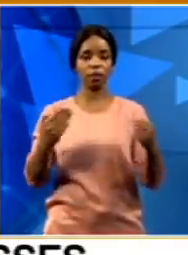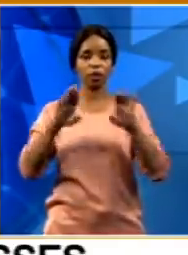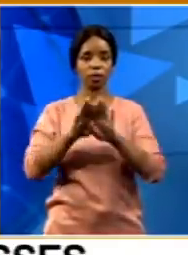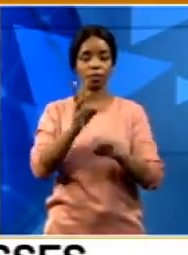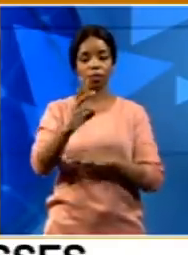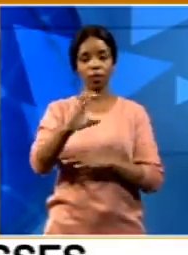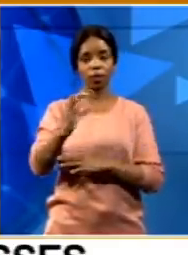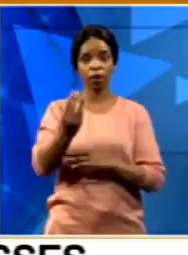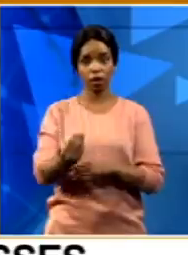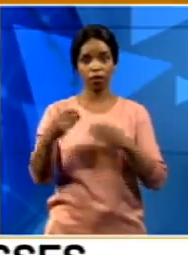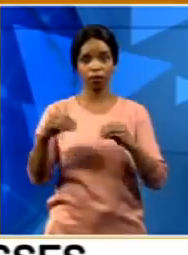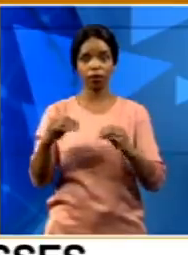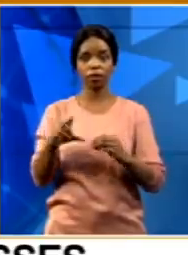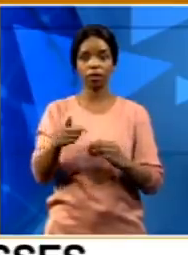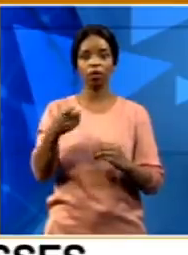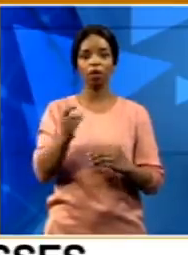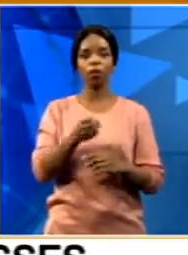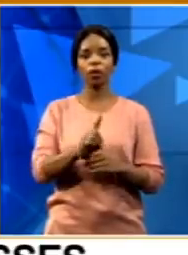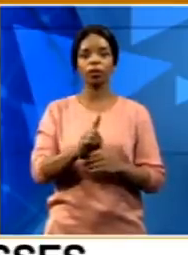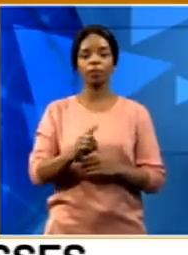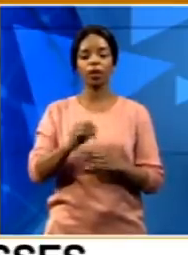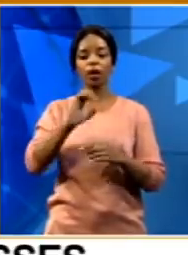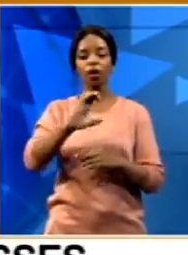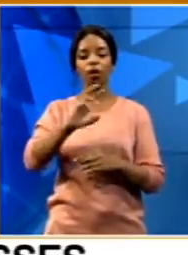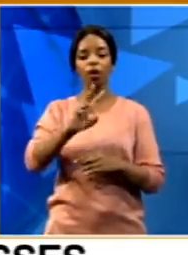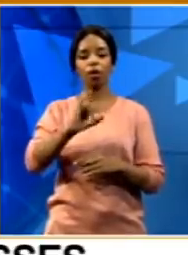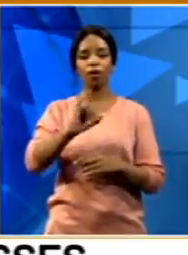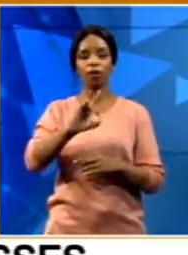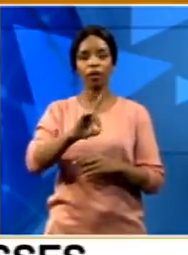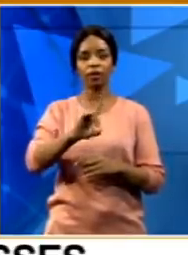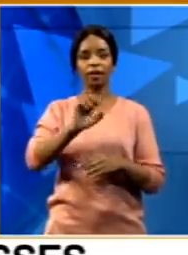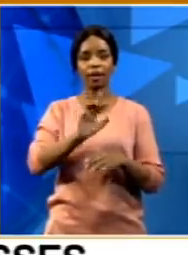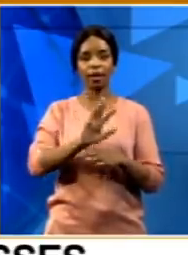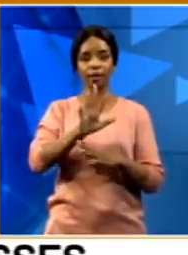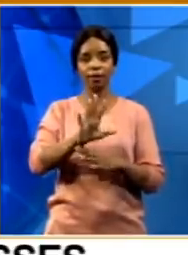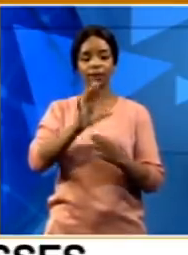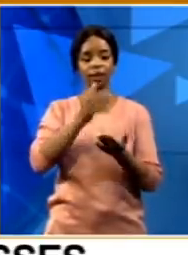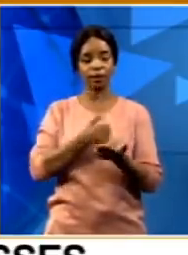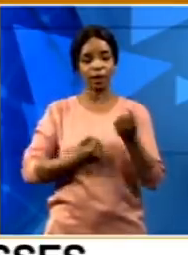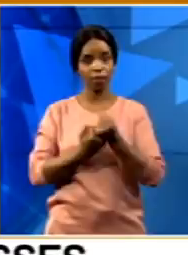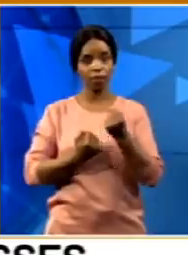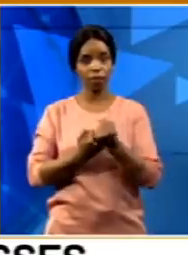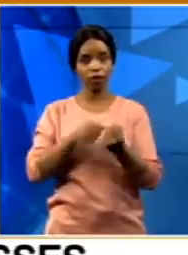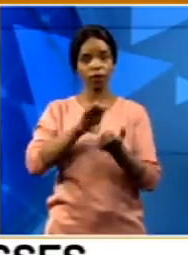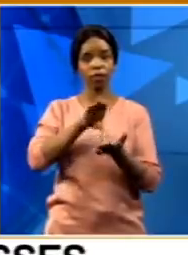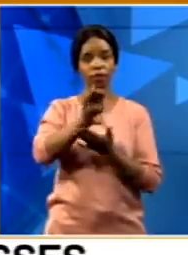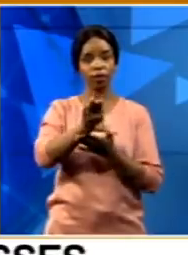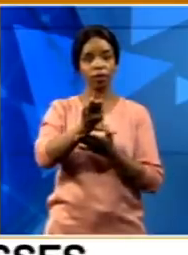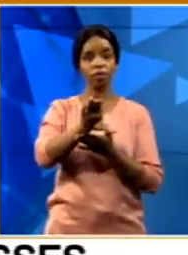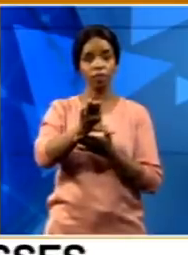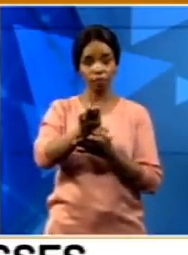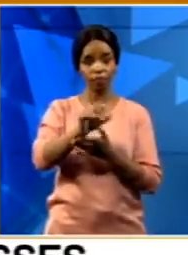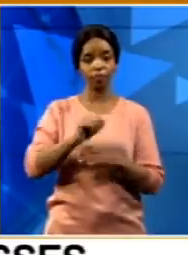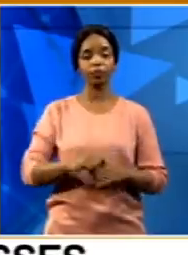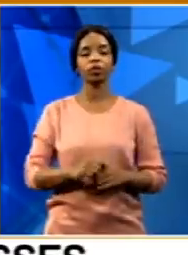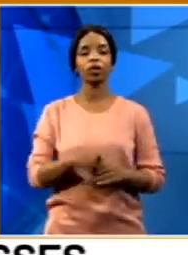the COVID-19 Support Finder has been developed by the provincial and city governments and Wesgro. Now, the tool asks